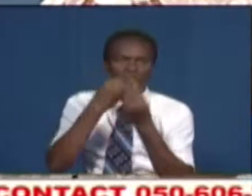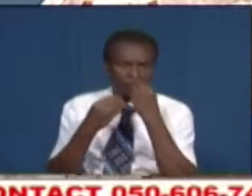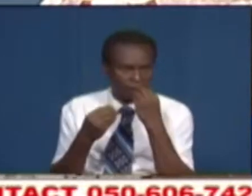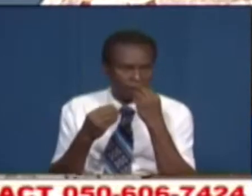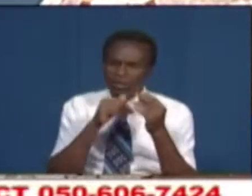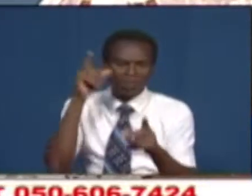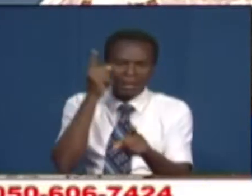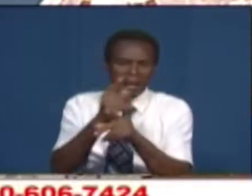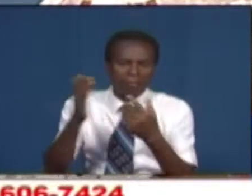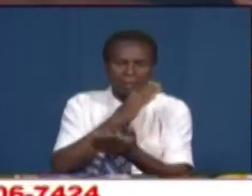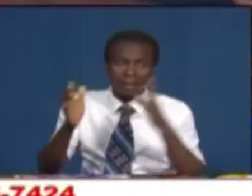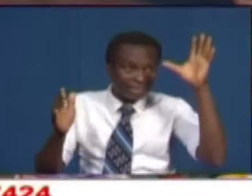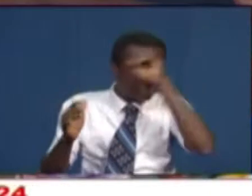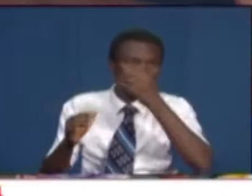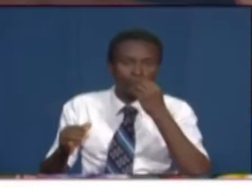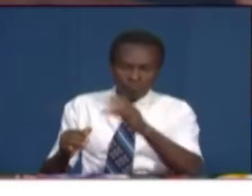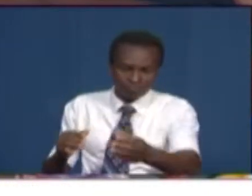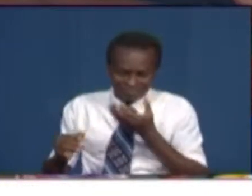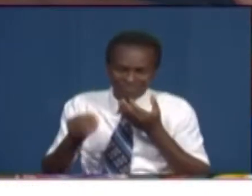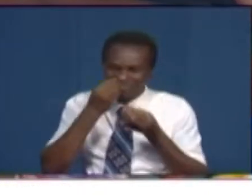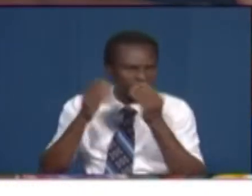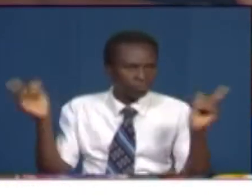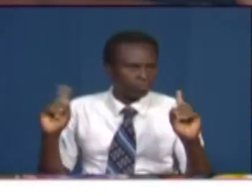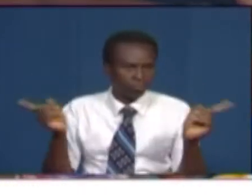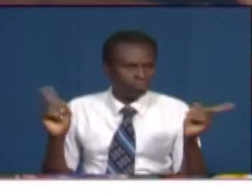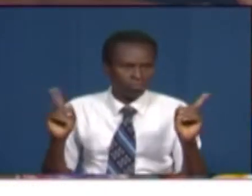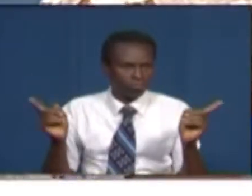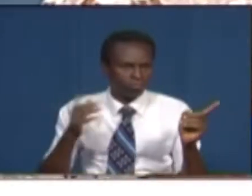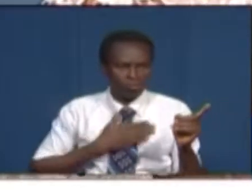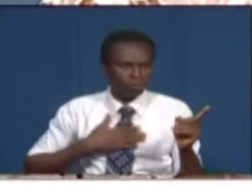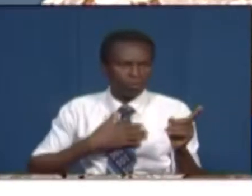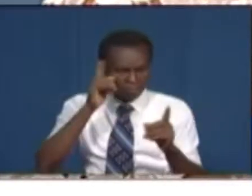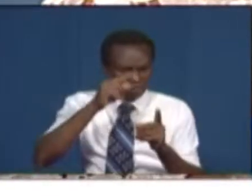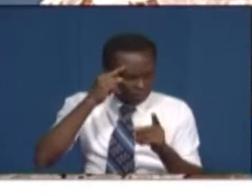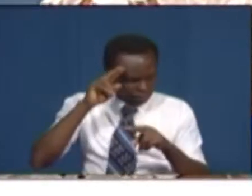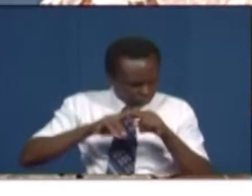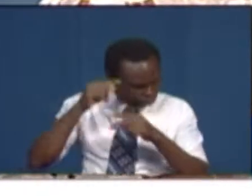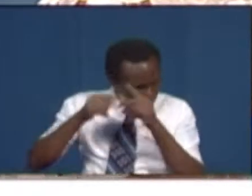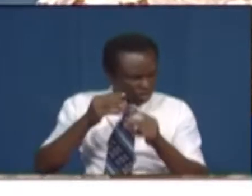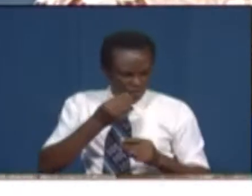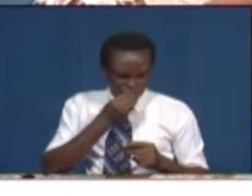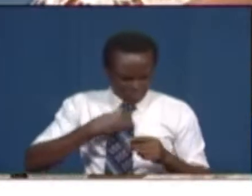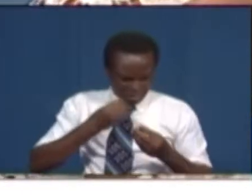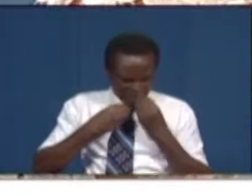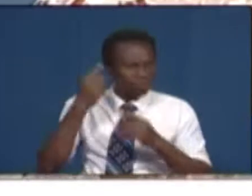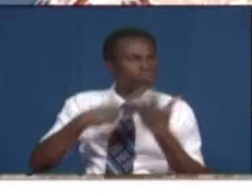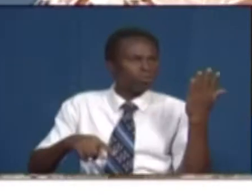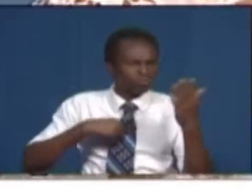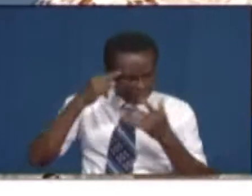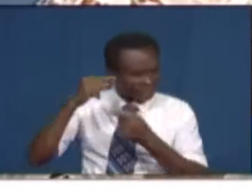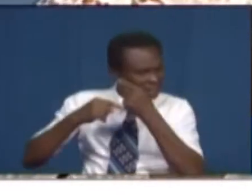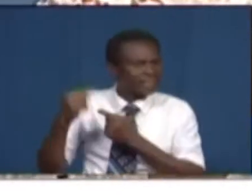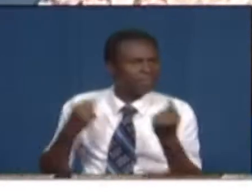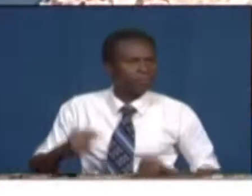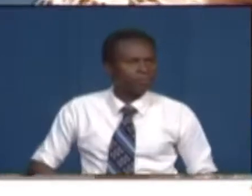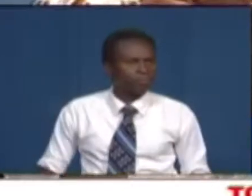to be very innovative, mm-hmm. and then very, very innovative, very proactive when it comes to things like this. You need to have the idea, knowing